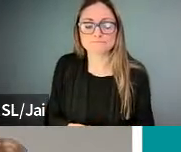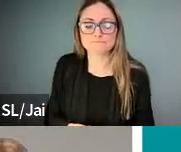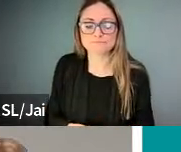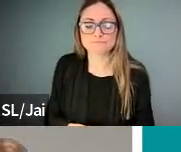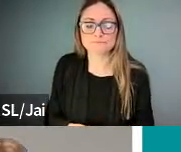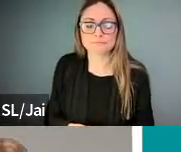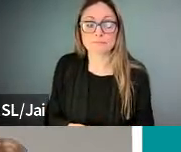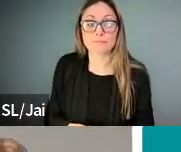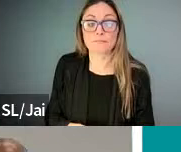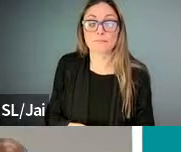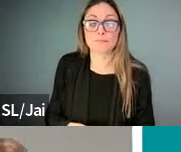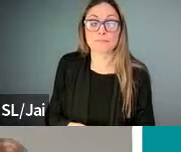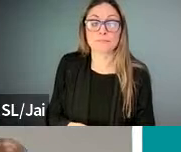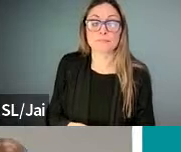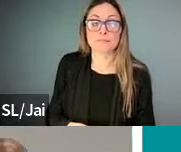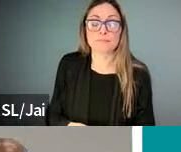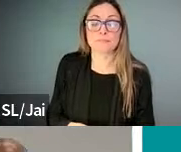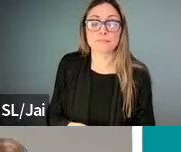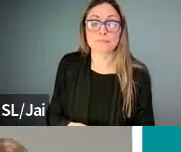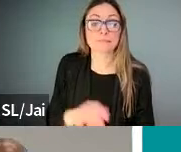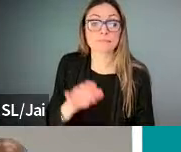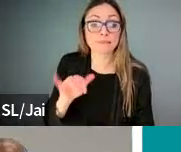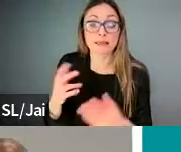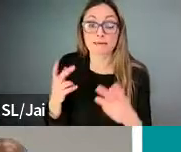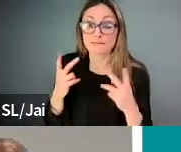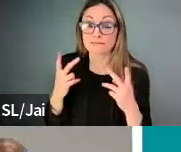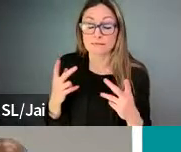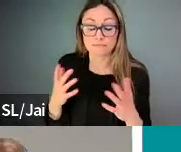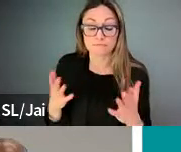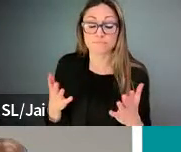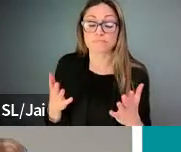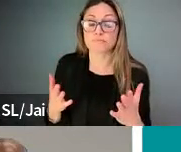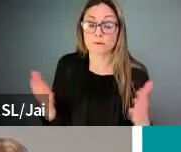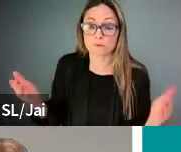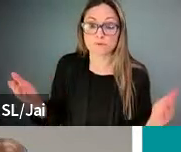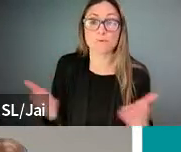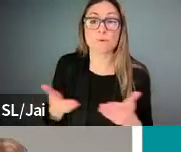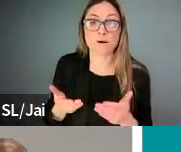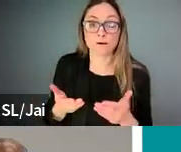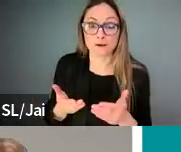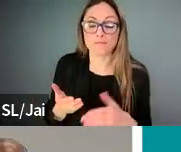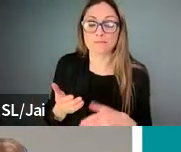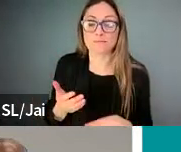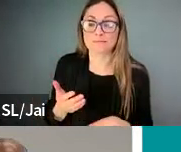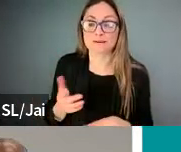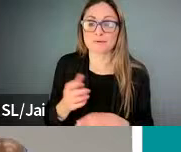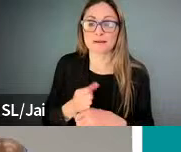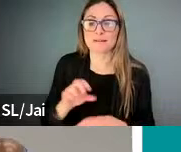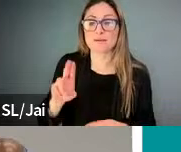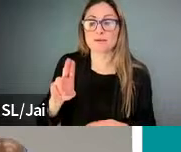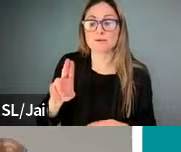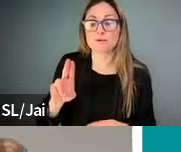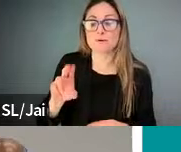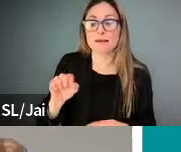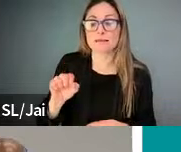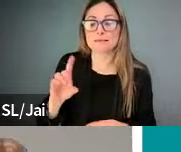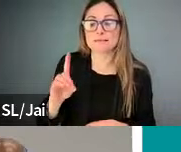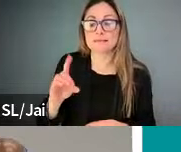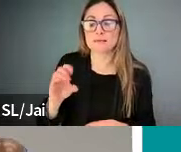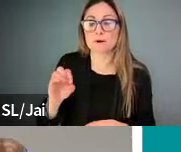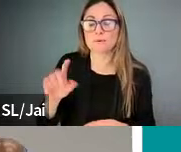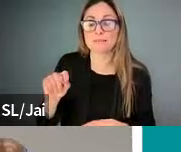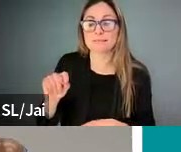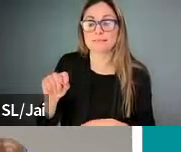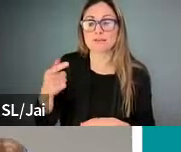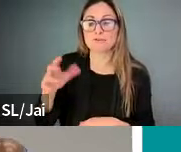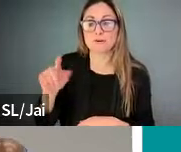That visit is very welcome. One, I think we recognizes that we just got the US DOT grant of $600 million.